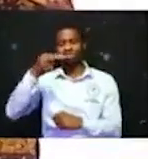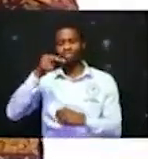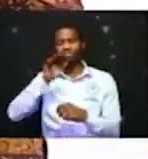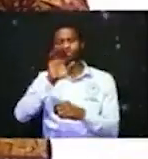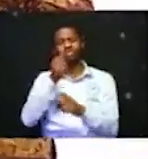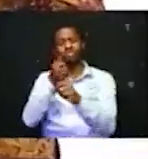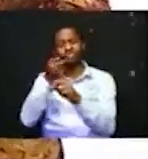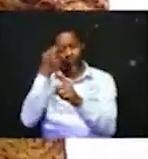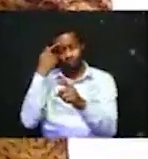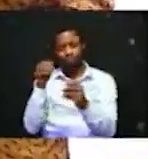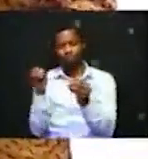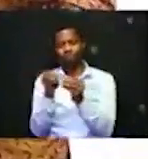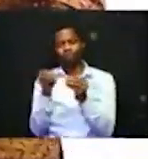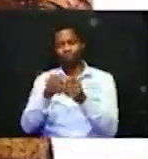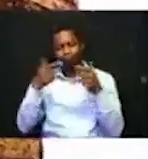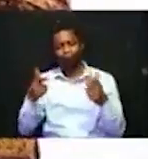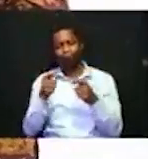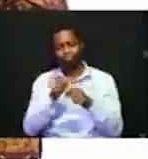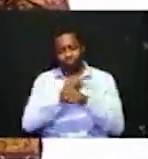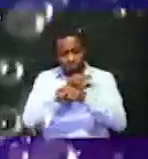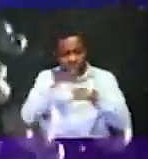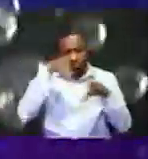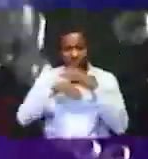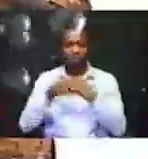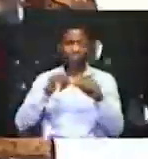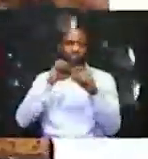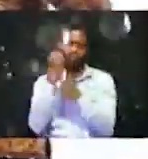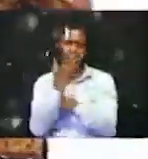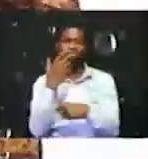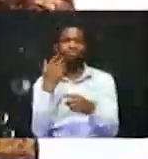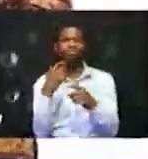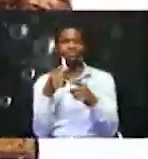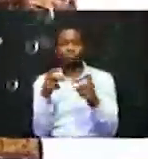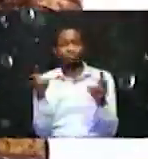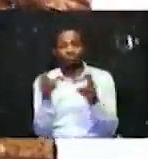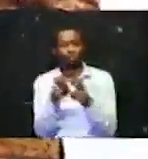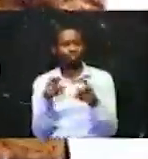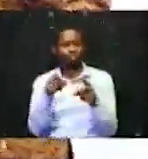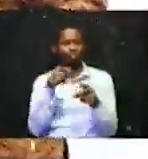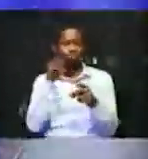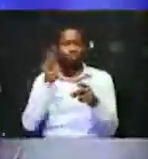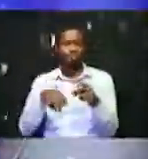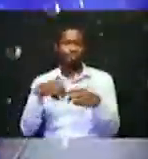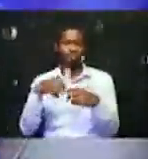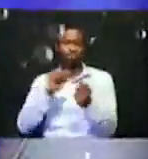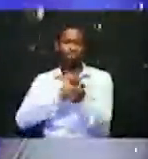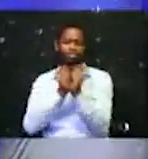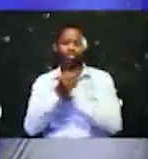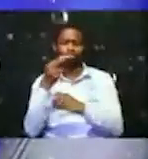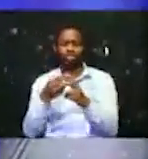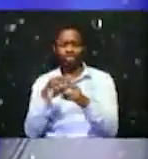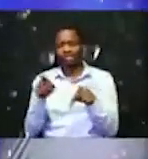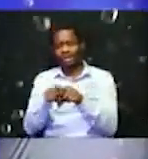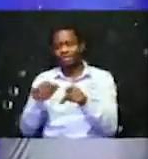reposition your name as we reposition the church to make maximum impact in